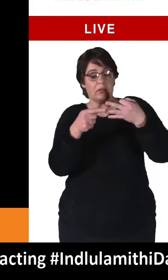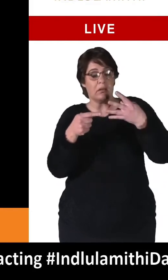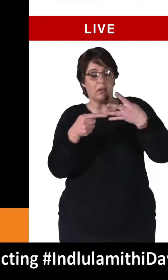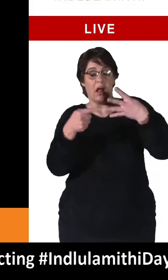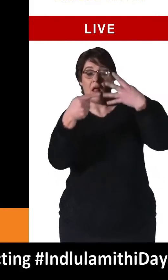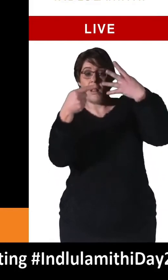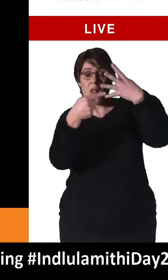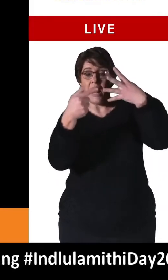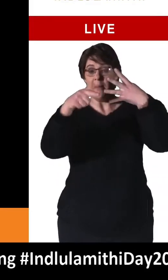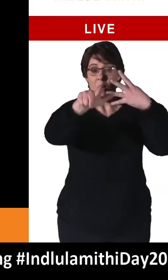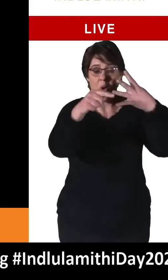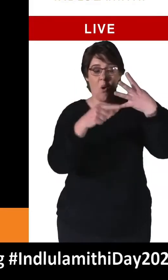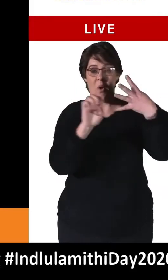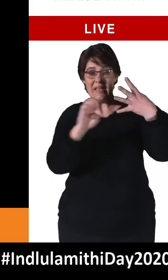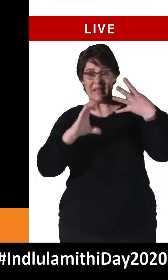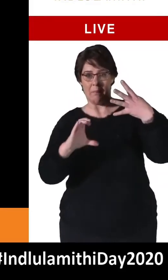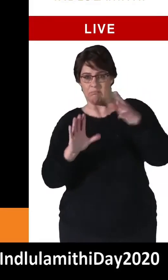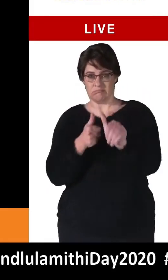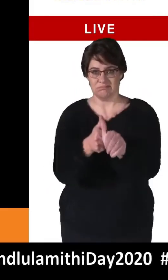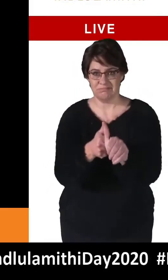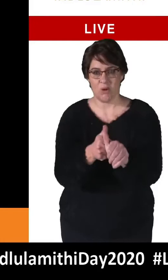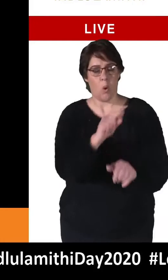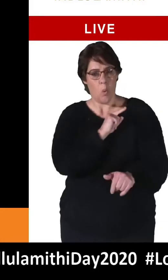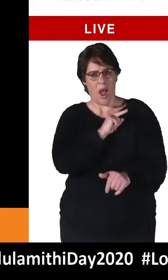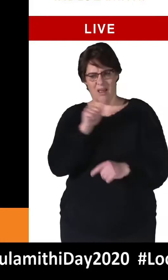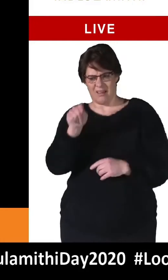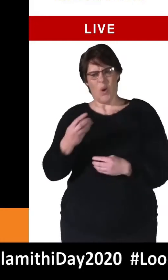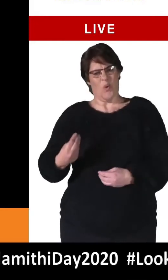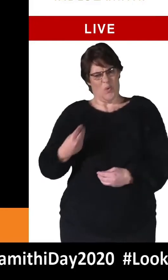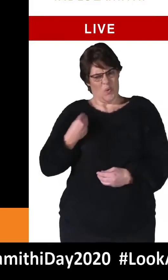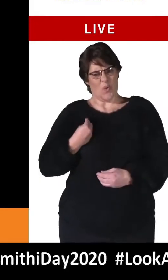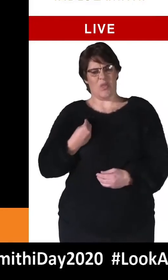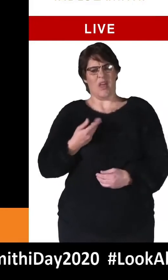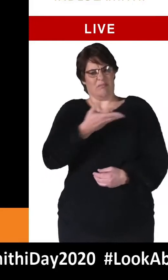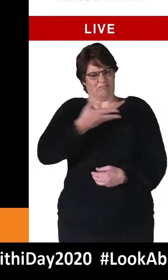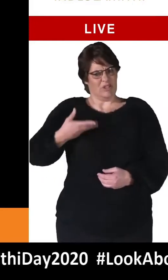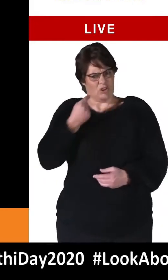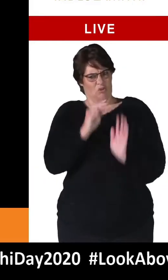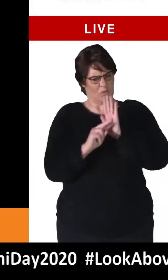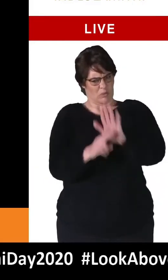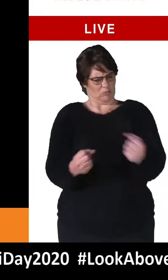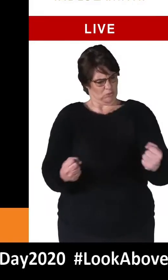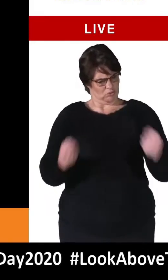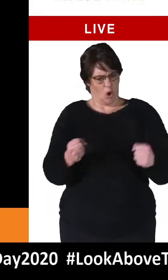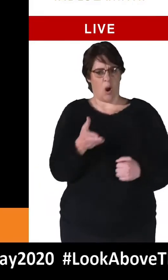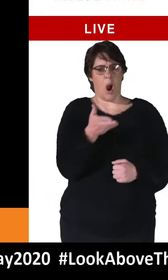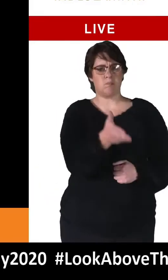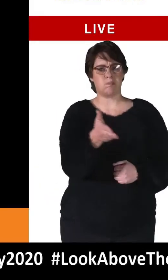right behind them. And this is because they both have strong youth and gender representation in their provincial